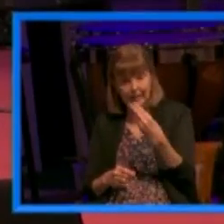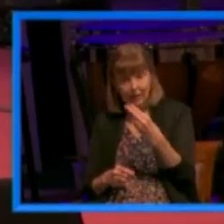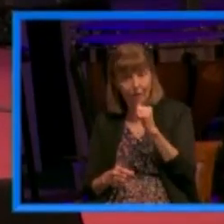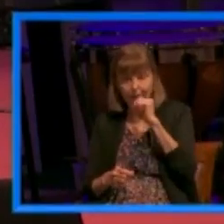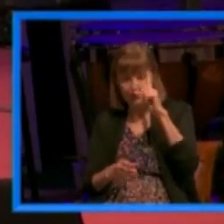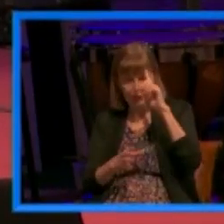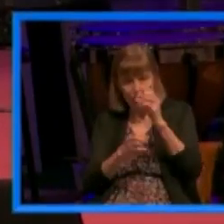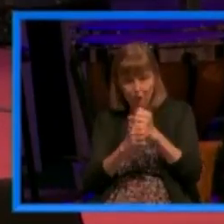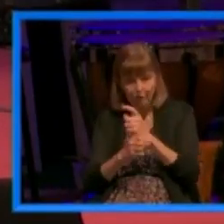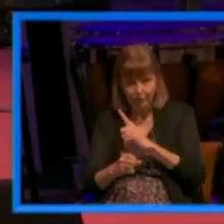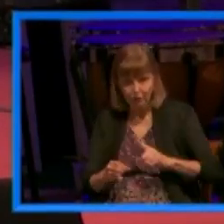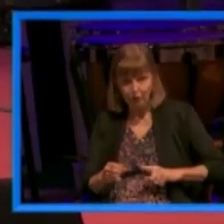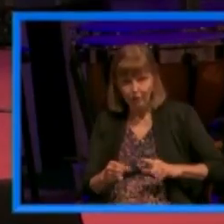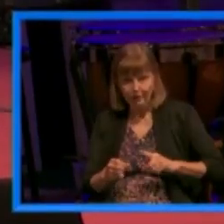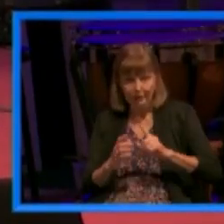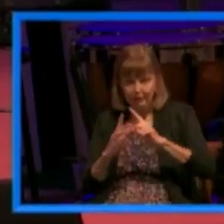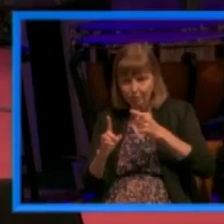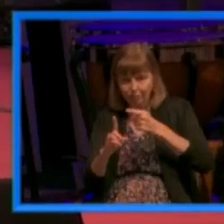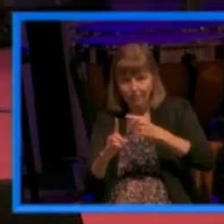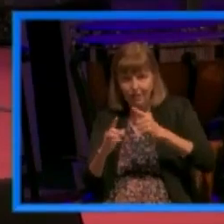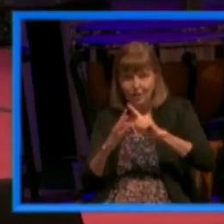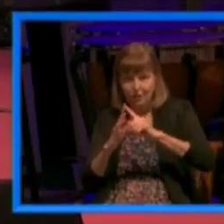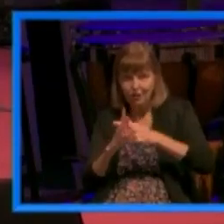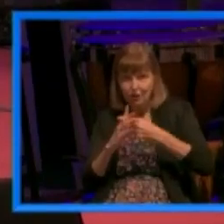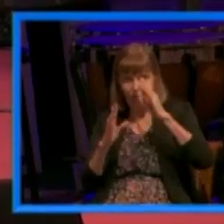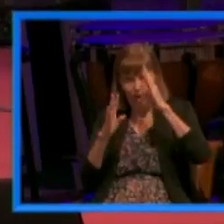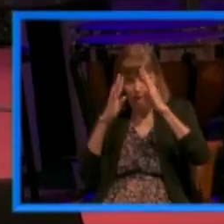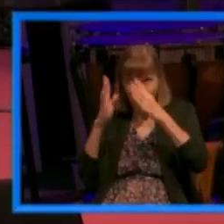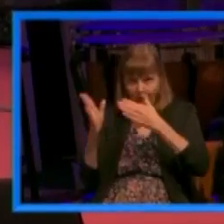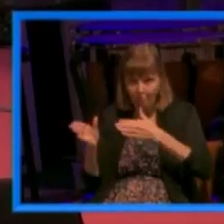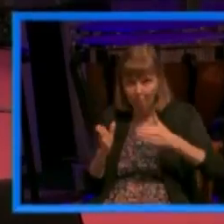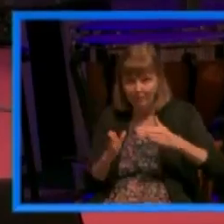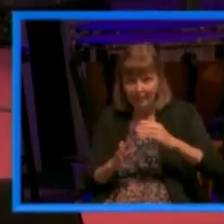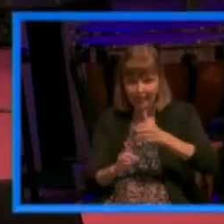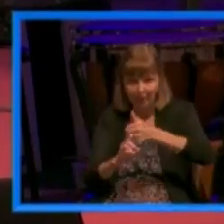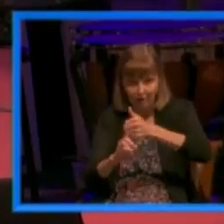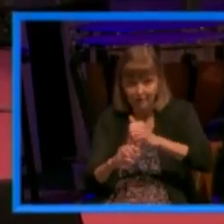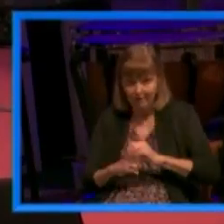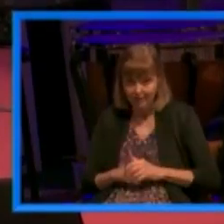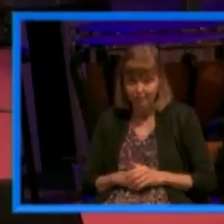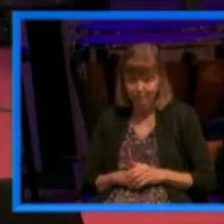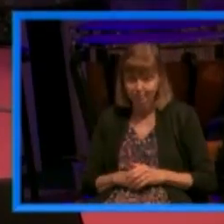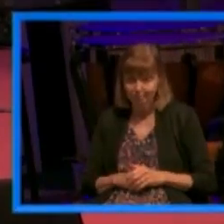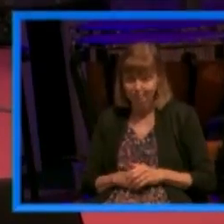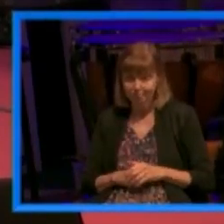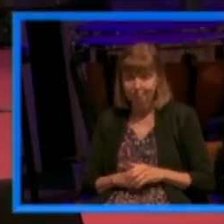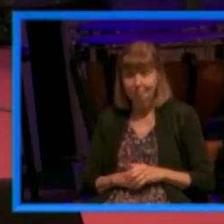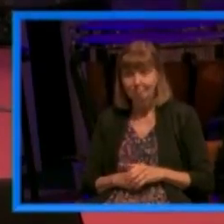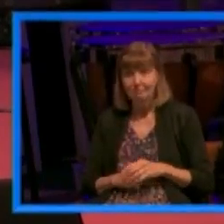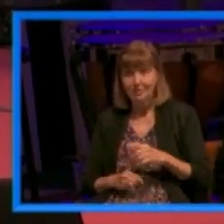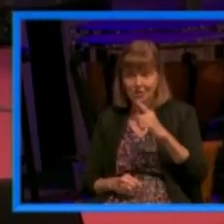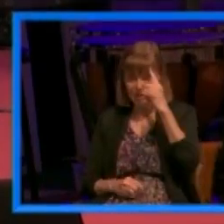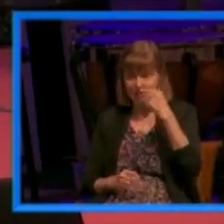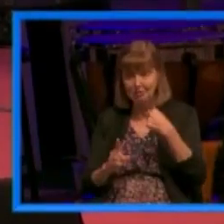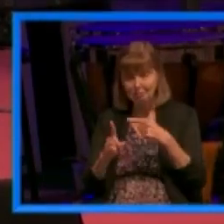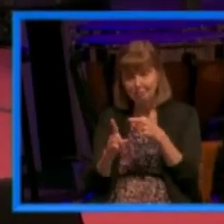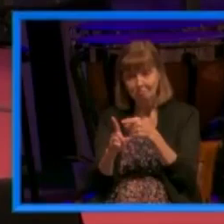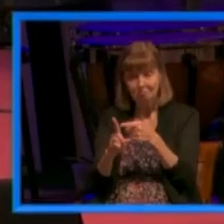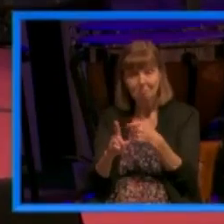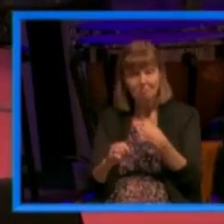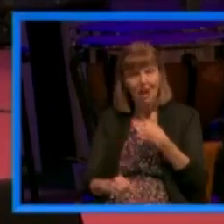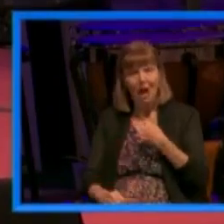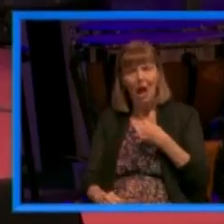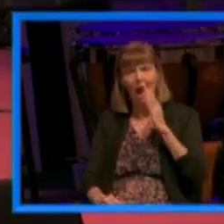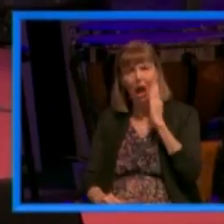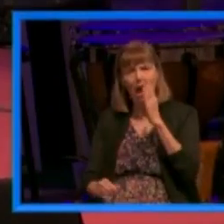declaring, God, I will do what's best. Name any sin, and at the root of it is not